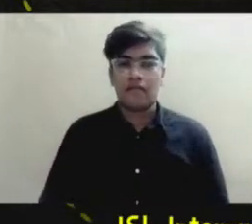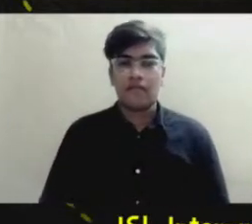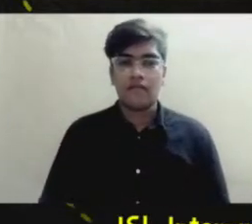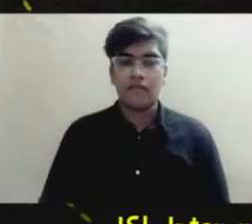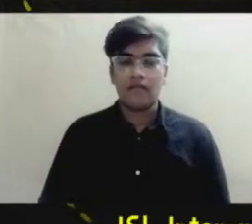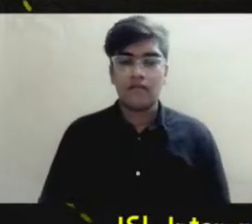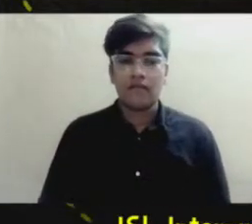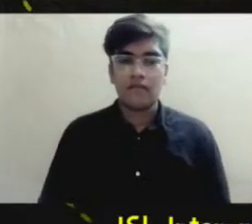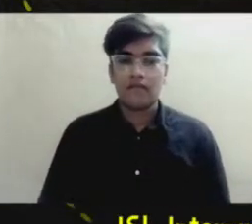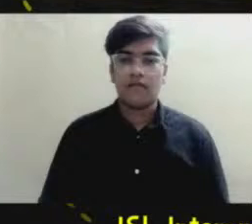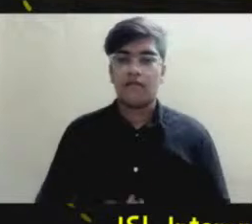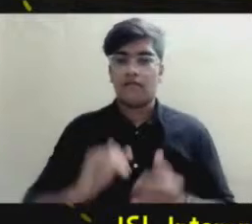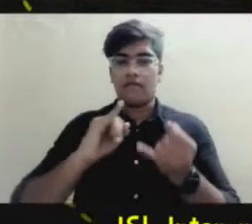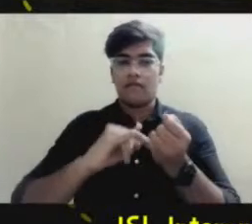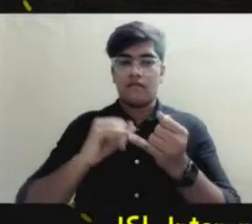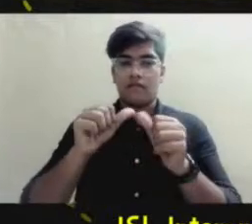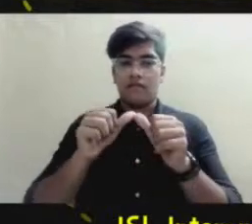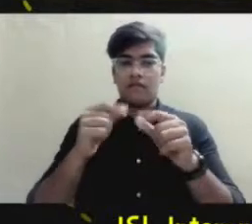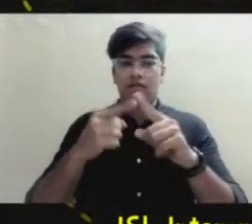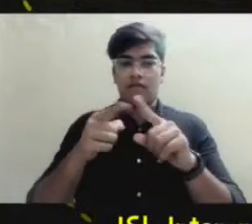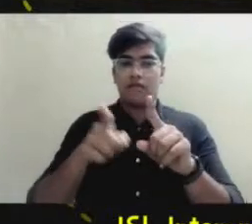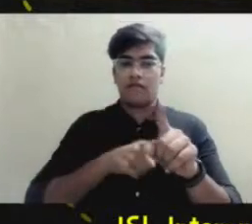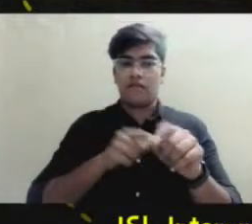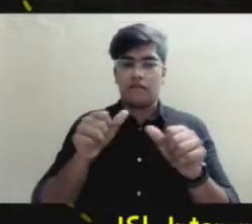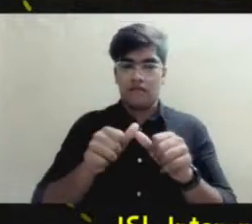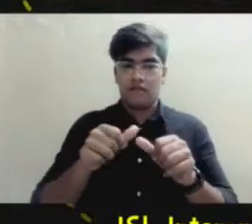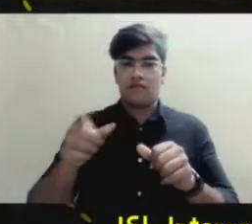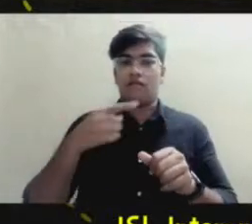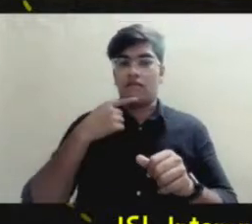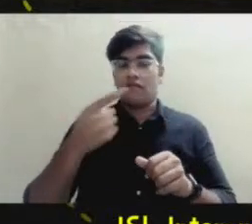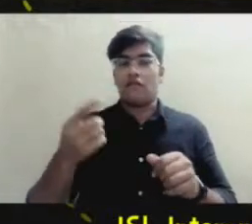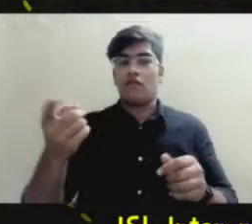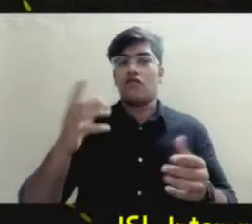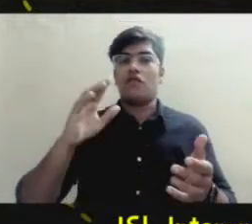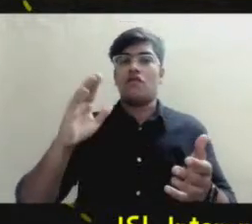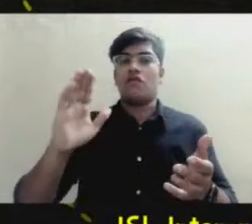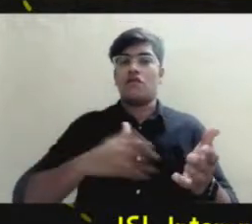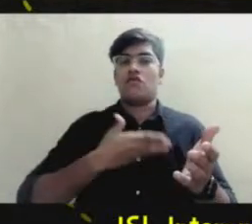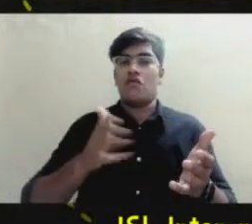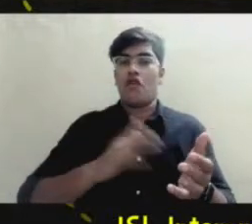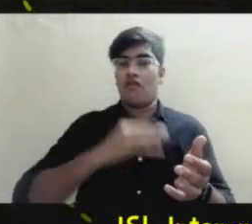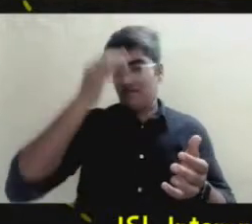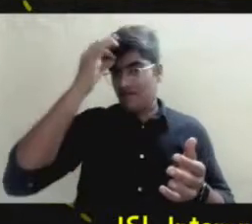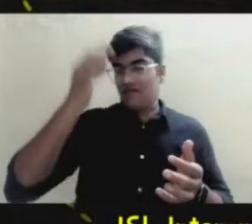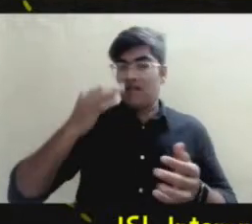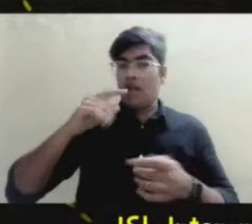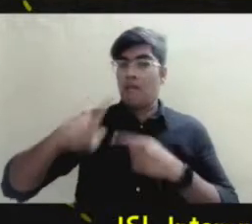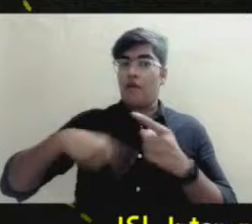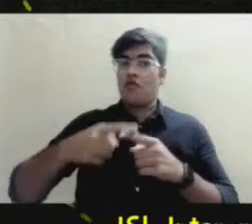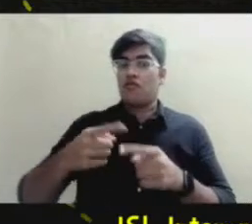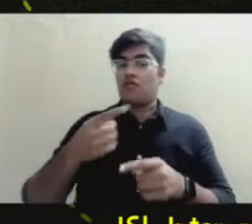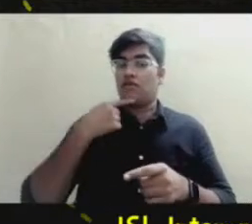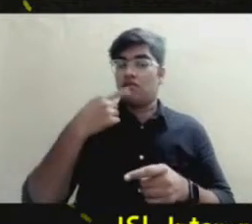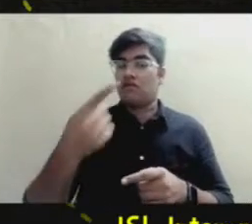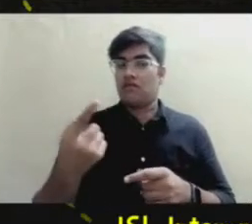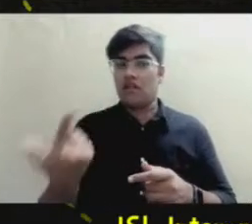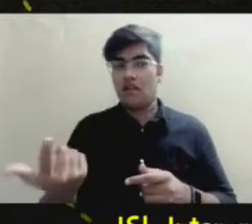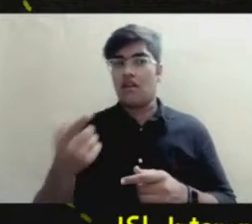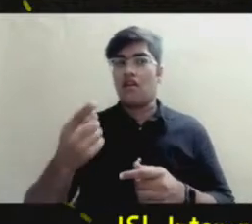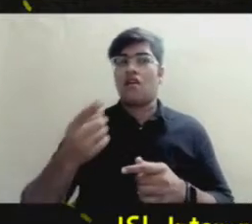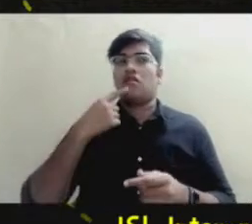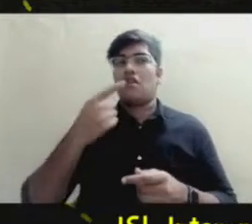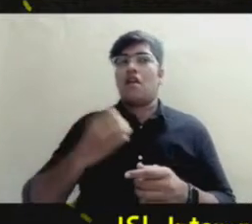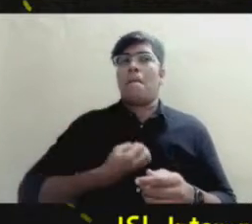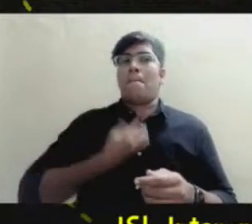Satya asks, hearing Shubhaji sing the bandish on the lock of hair, I am reminded of how pleasure and touch are forbidden. Touch, display